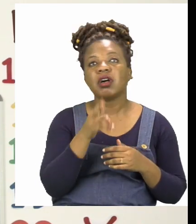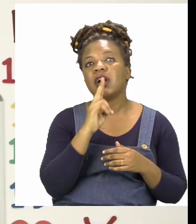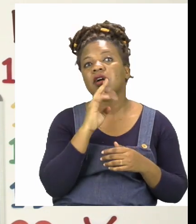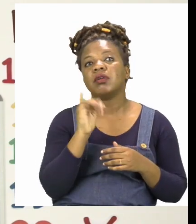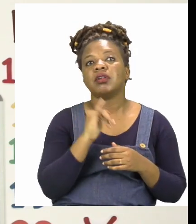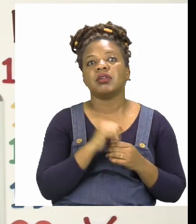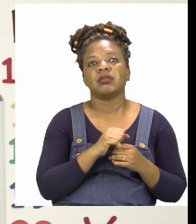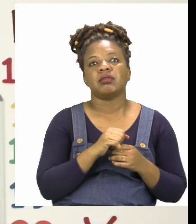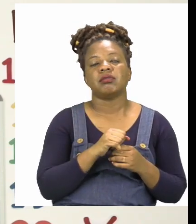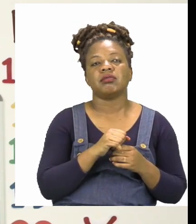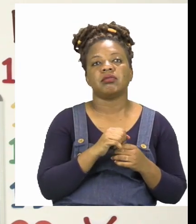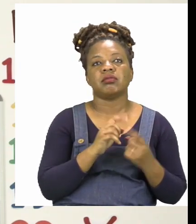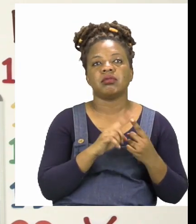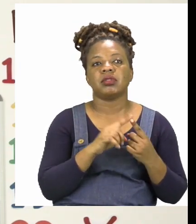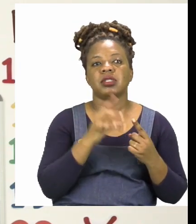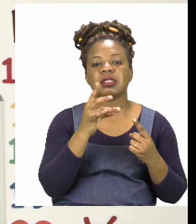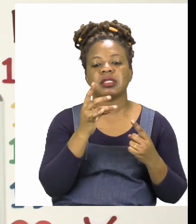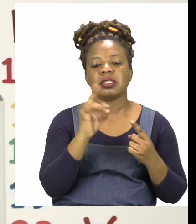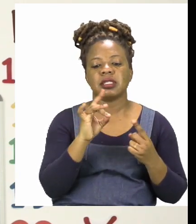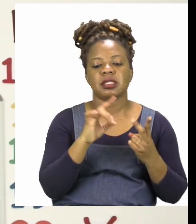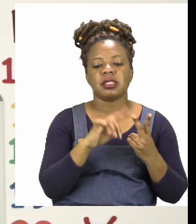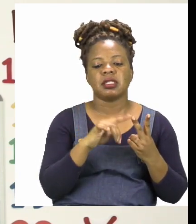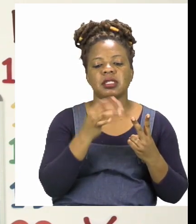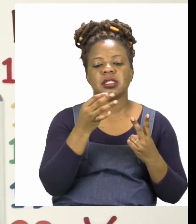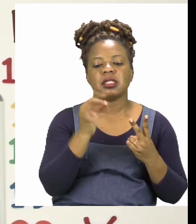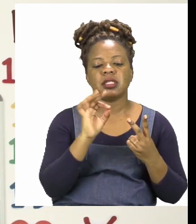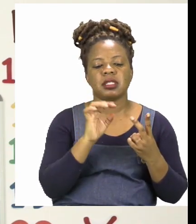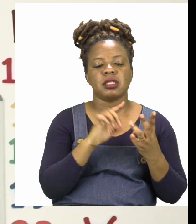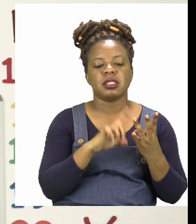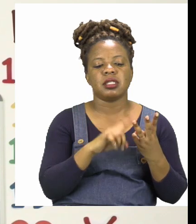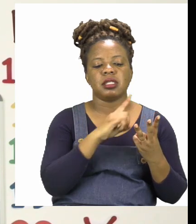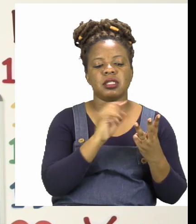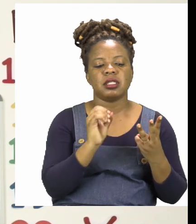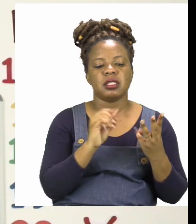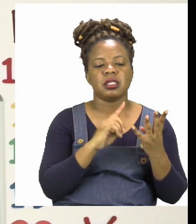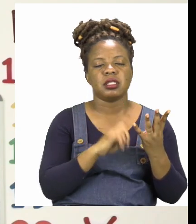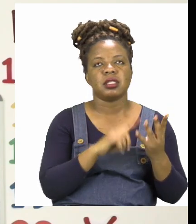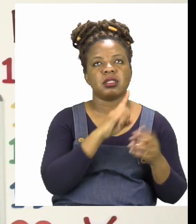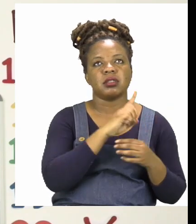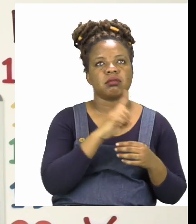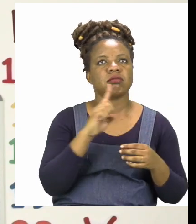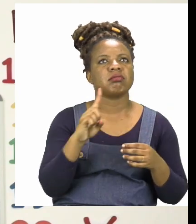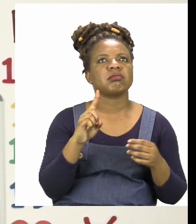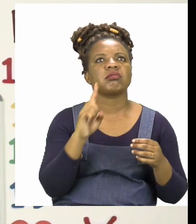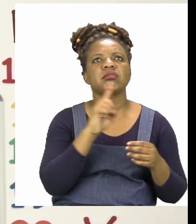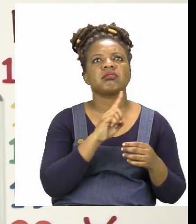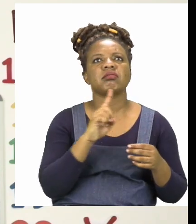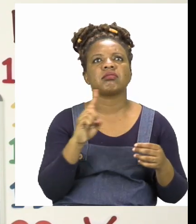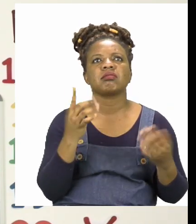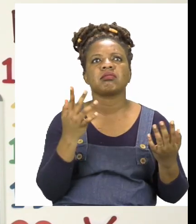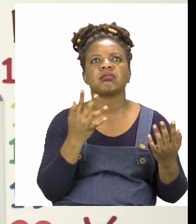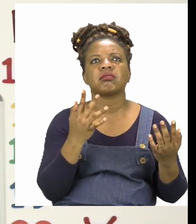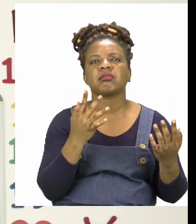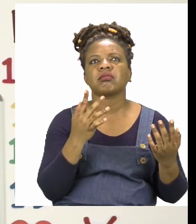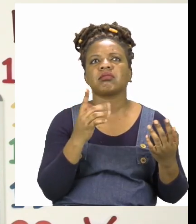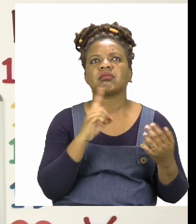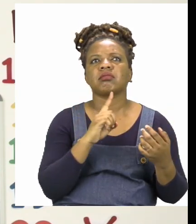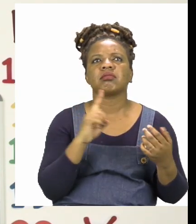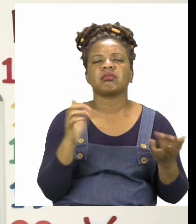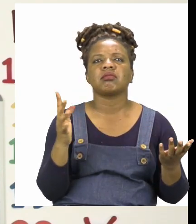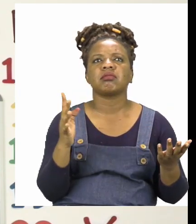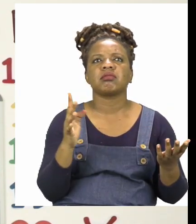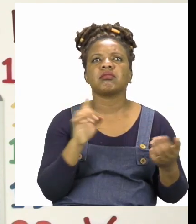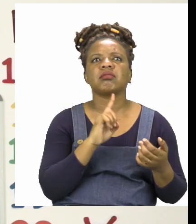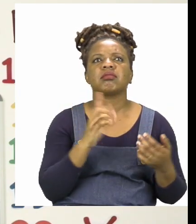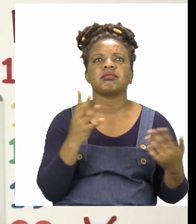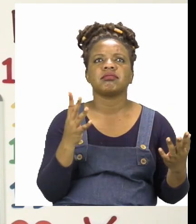8, 9, 10, 11. So now with the viruses, we want to find the number